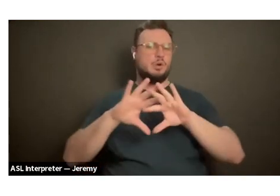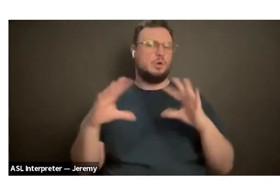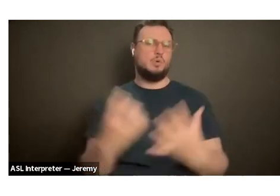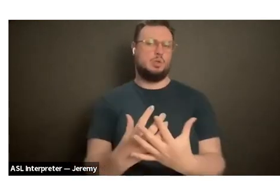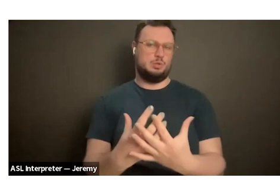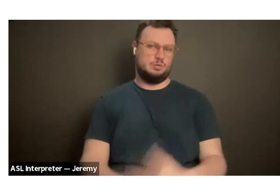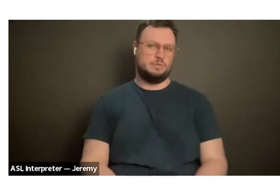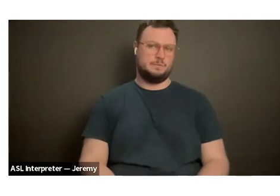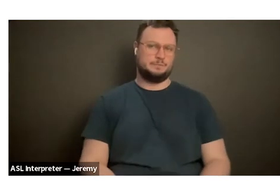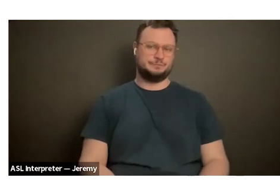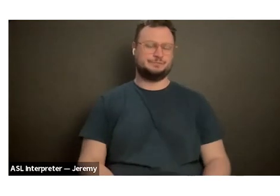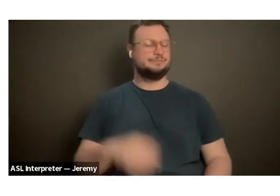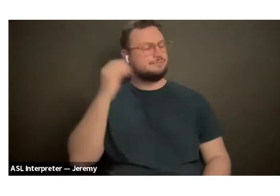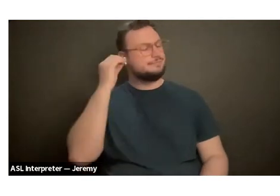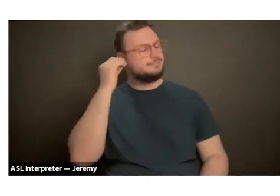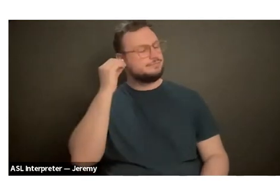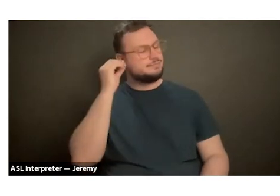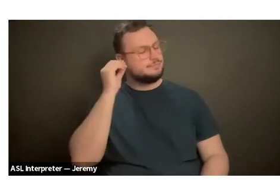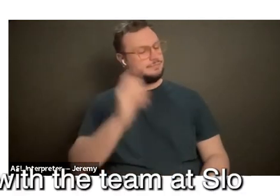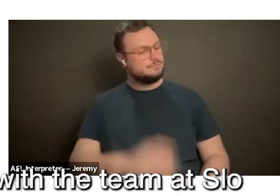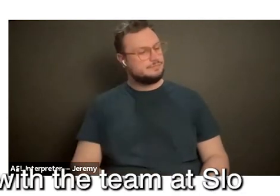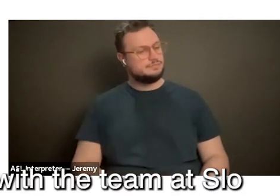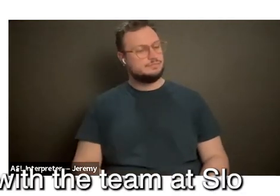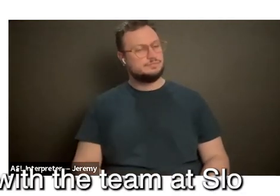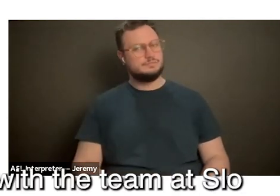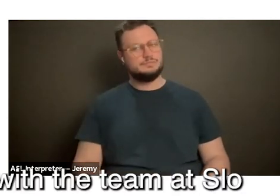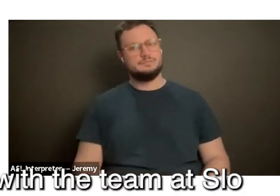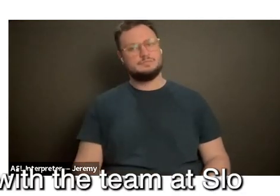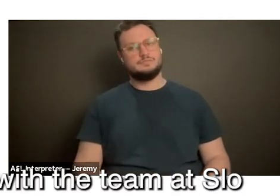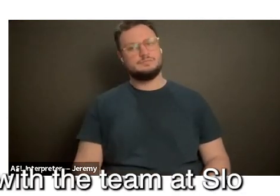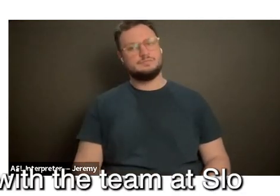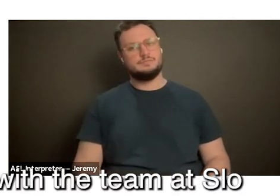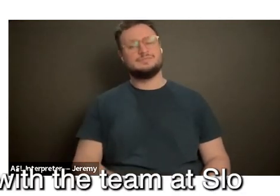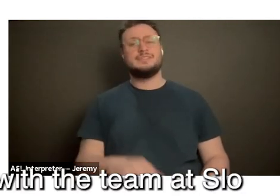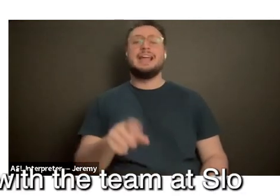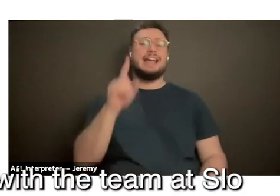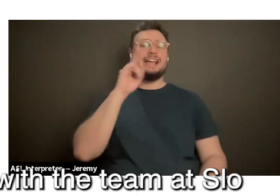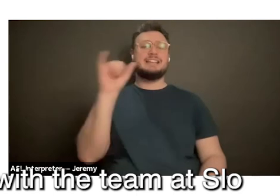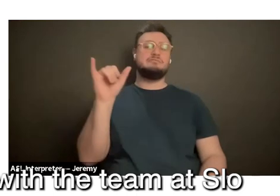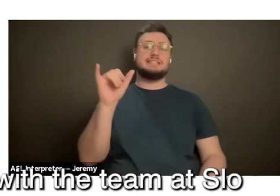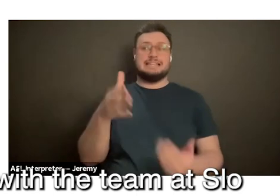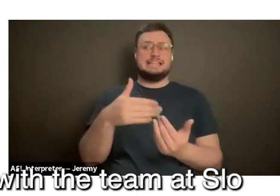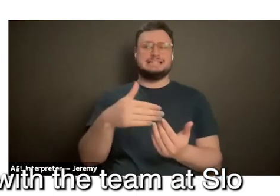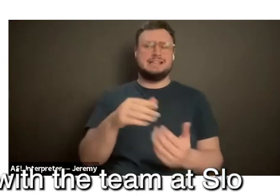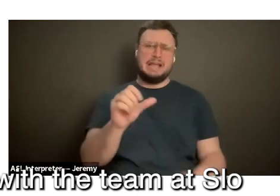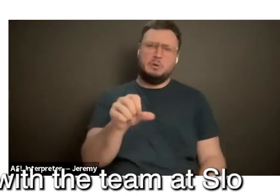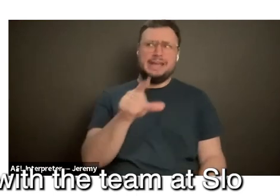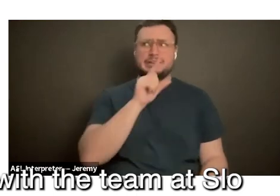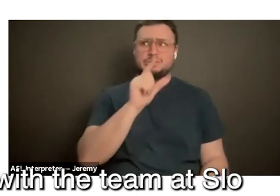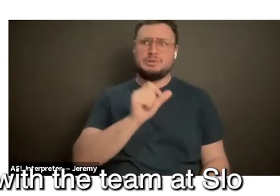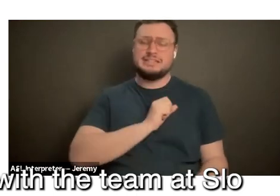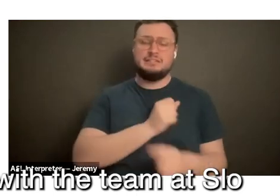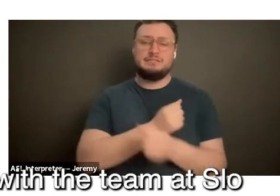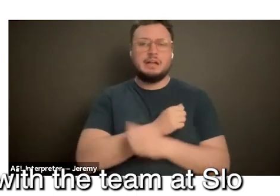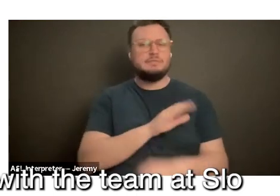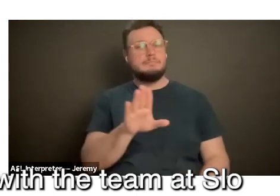Yes. And it sounds like, yeah, sure, but it really starts from self-love. And we were discussing that yesterday